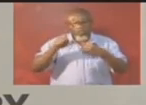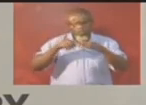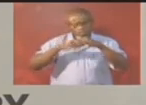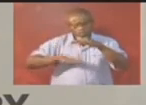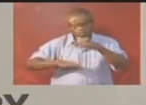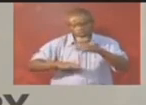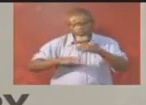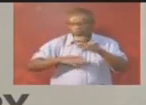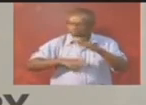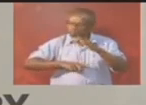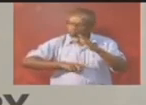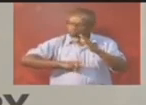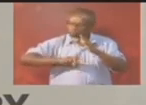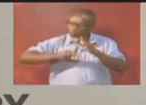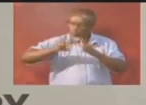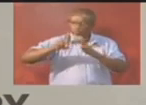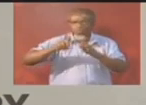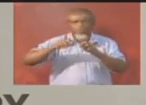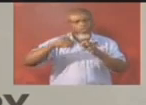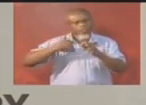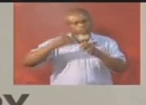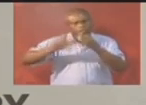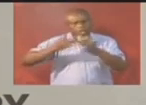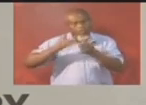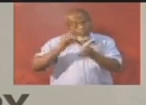treating physician, you speak with them about